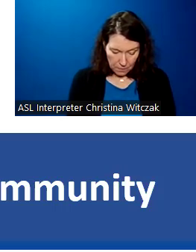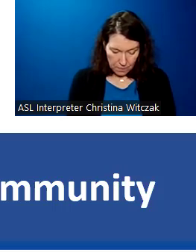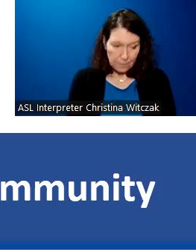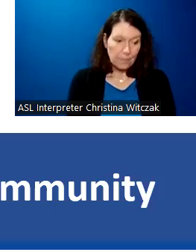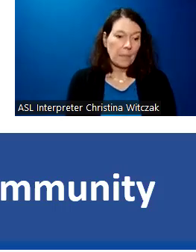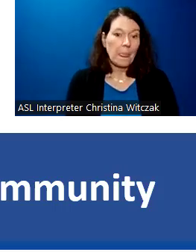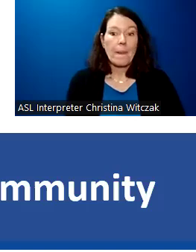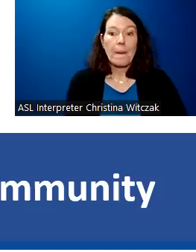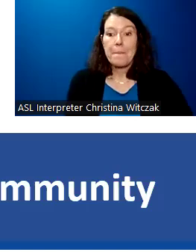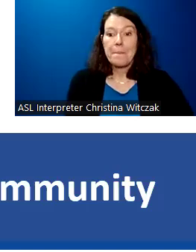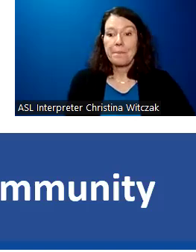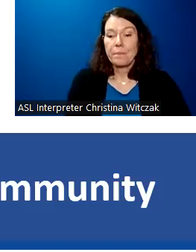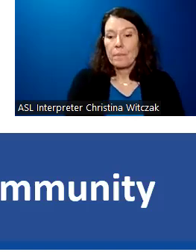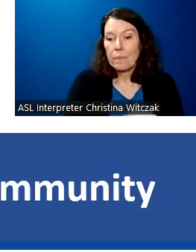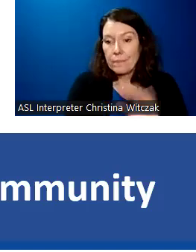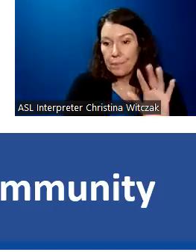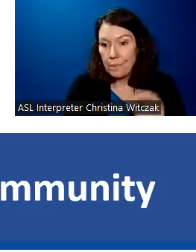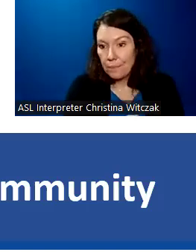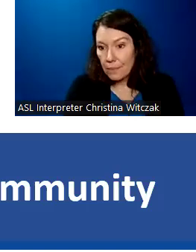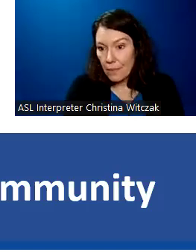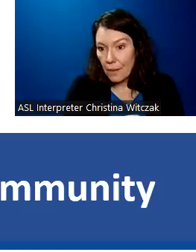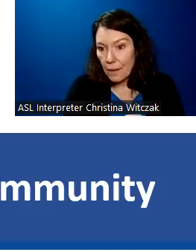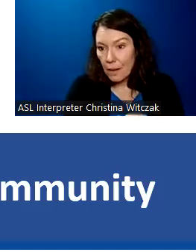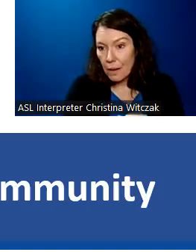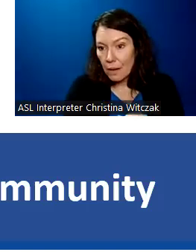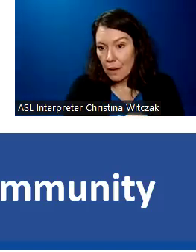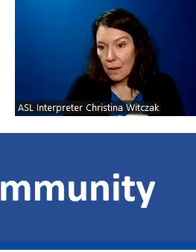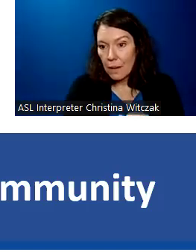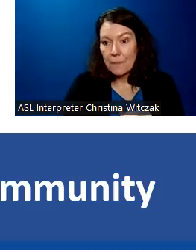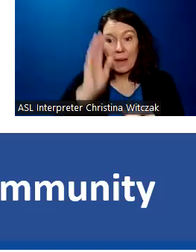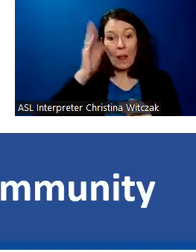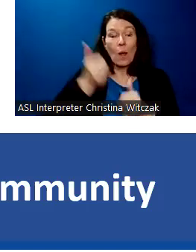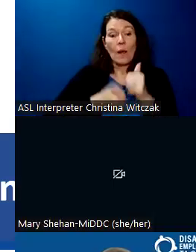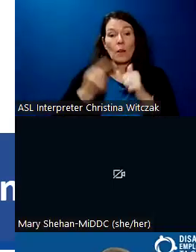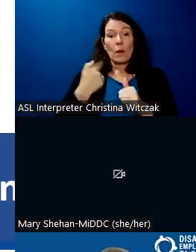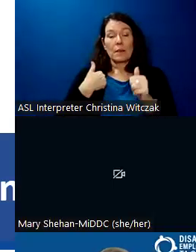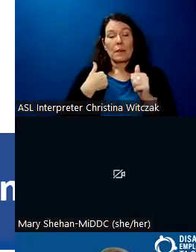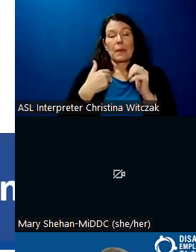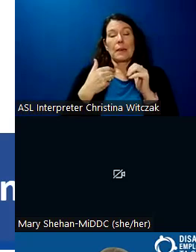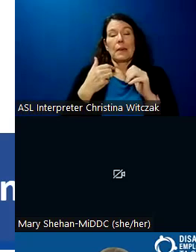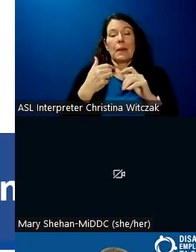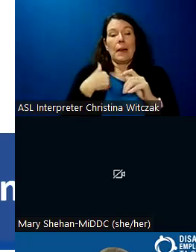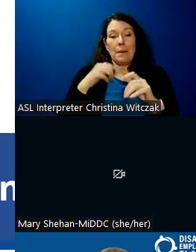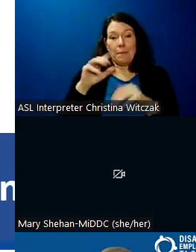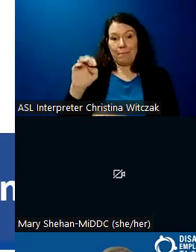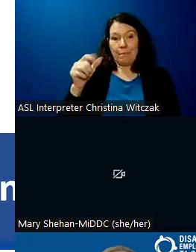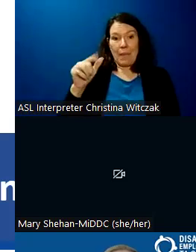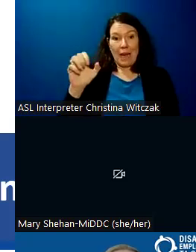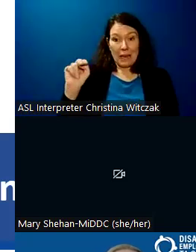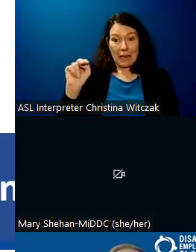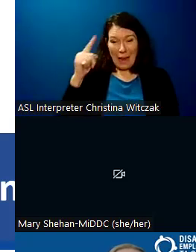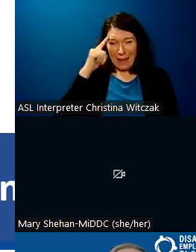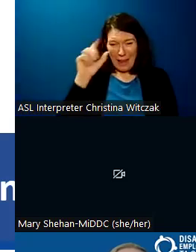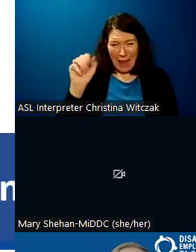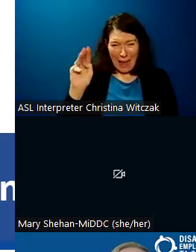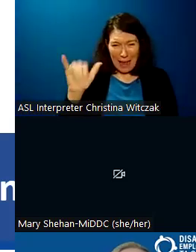All right. Hey, everyone. This is Megan with the Disability Employment Technical Assistance Center. Amy, I think you were just